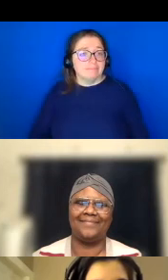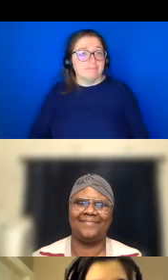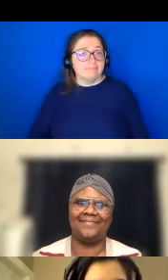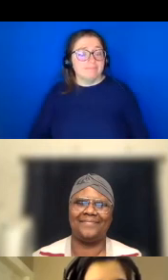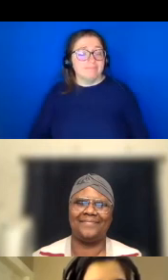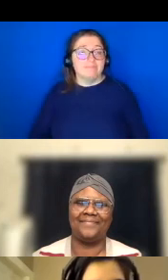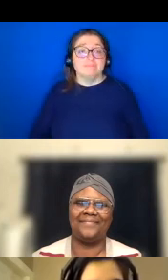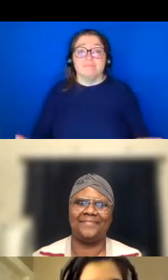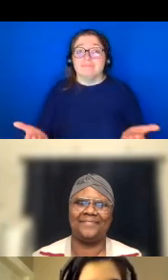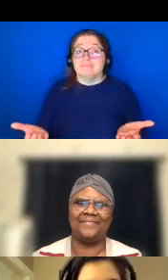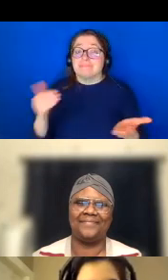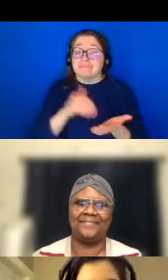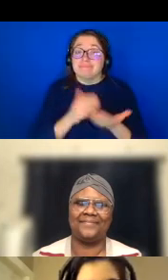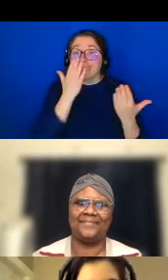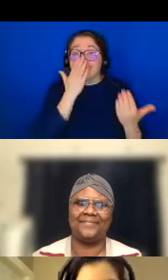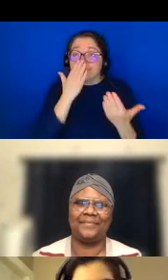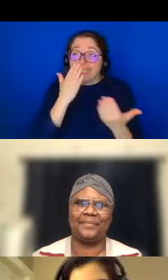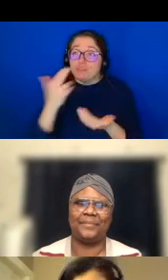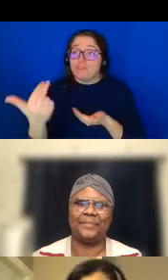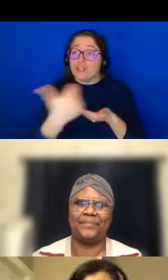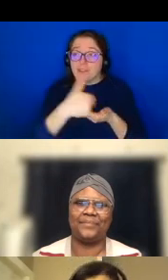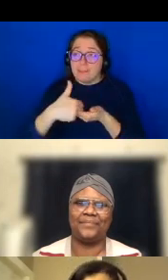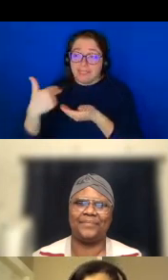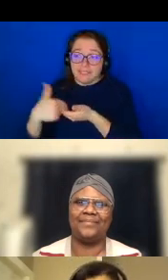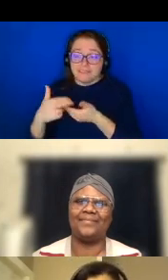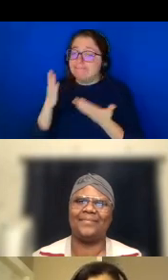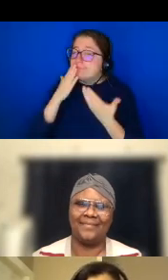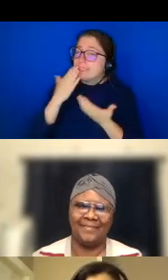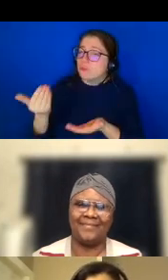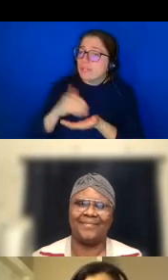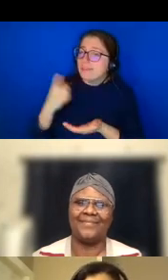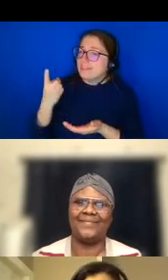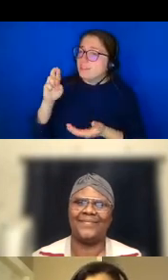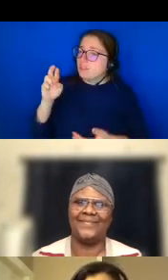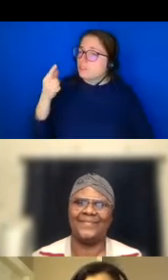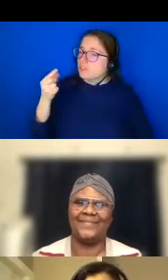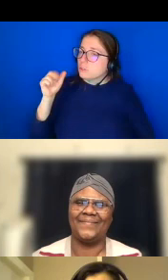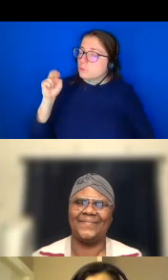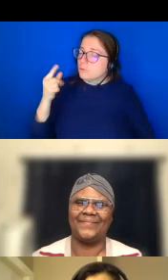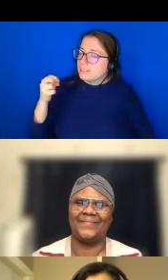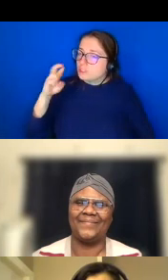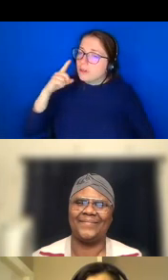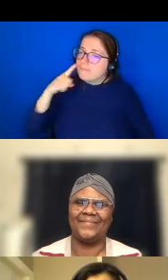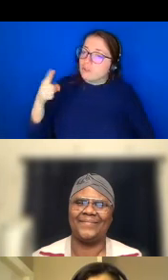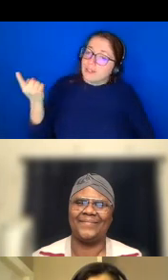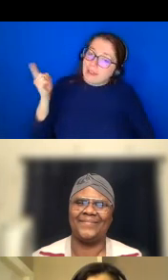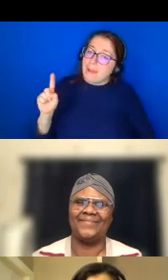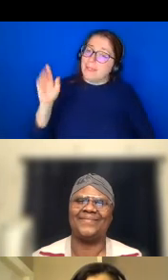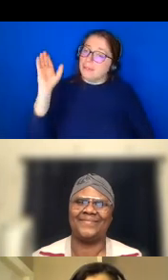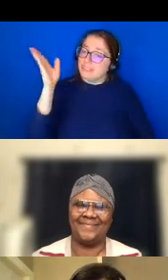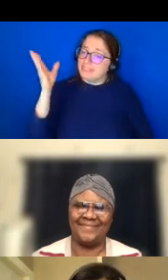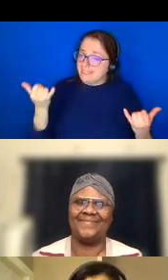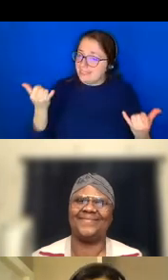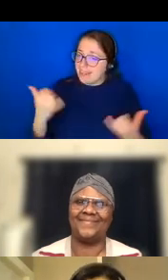So thank you everyone for attending. Thank you again, Dr. Granger, for coming and giving this presentation to